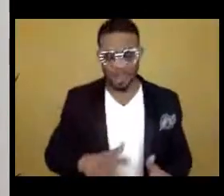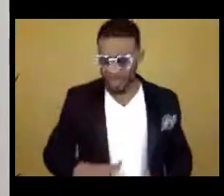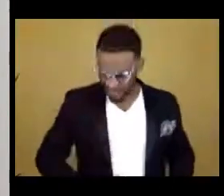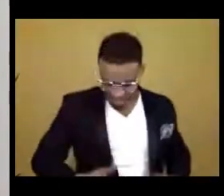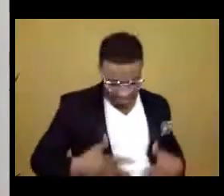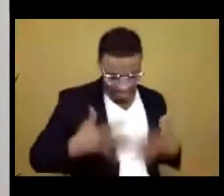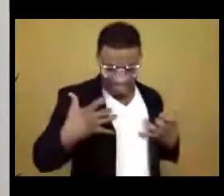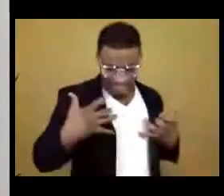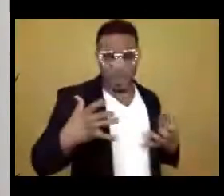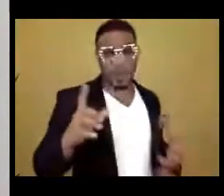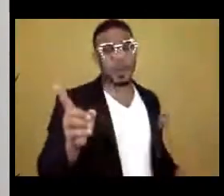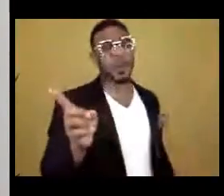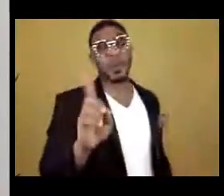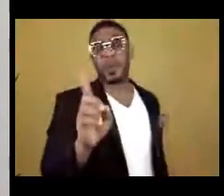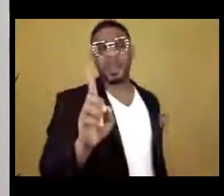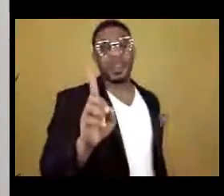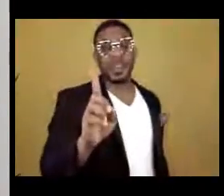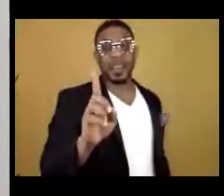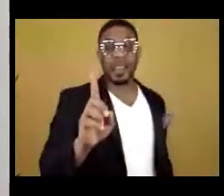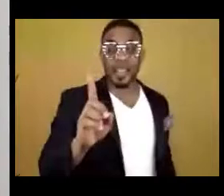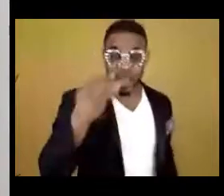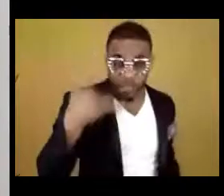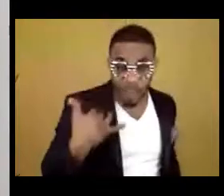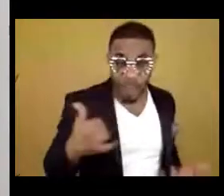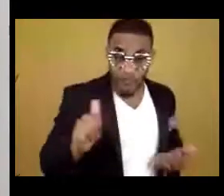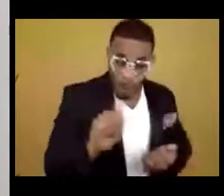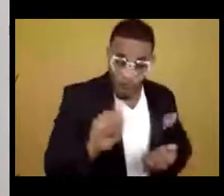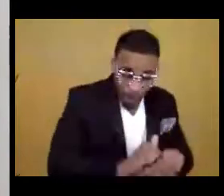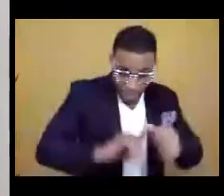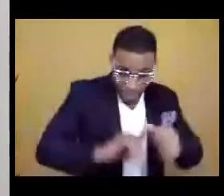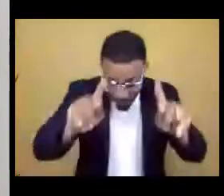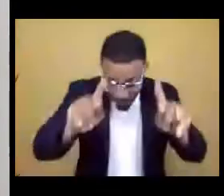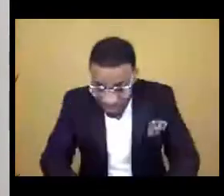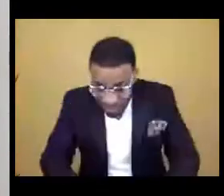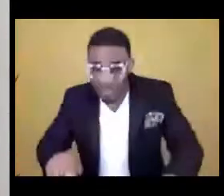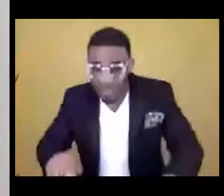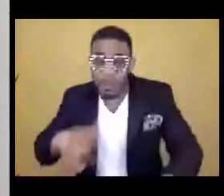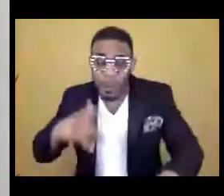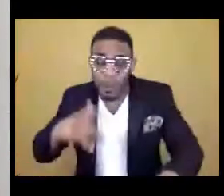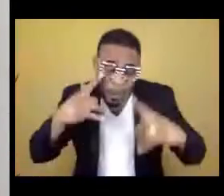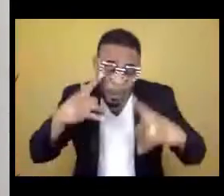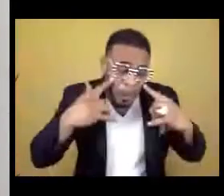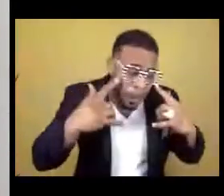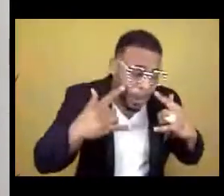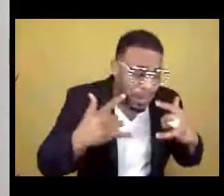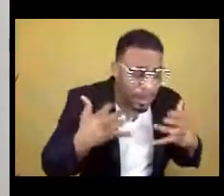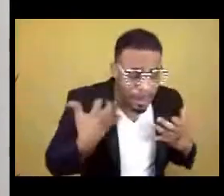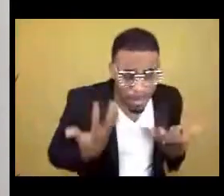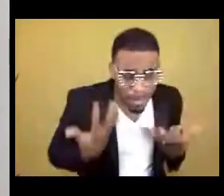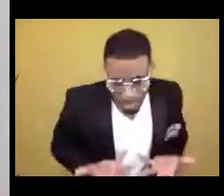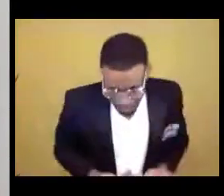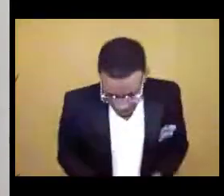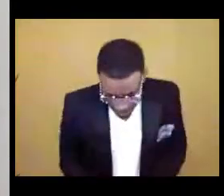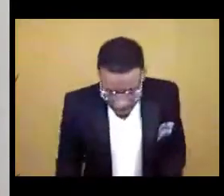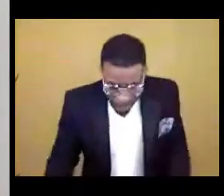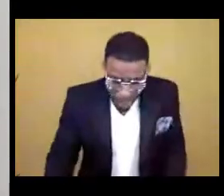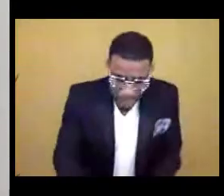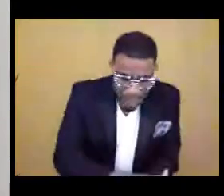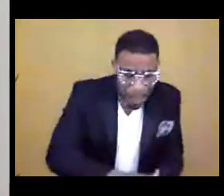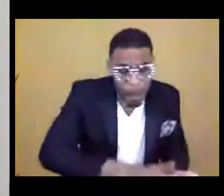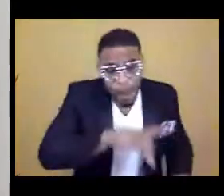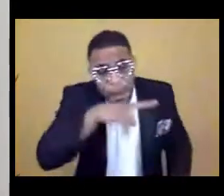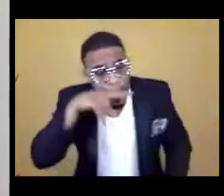Don't be angry if I wash his feet with my tears and I dry